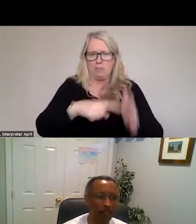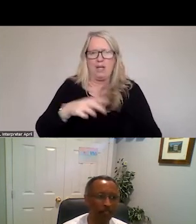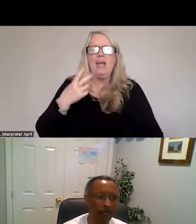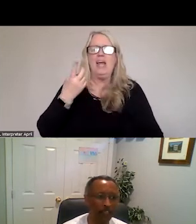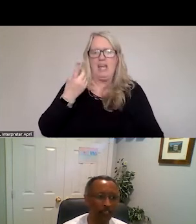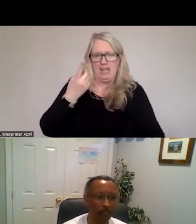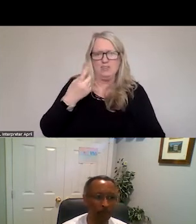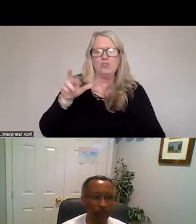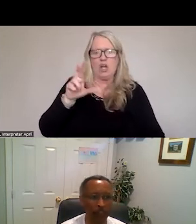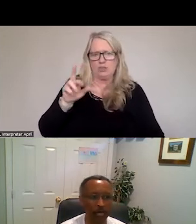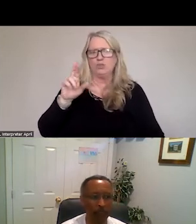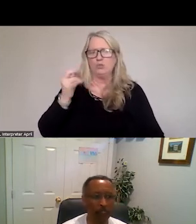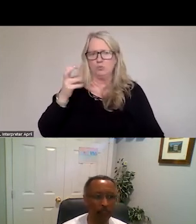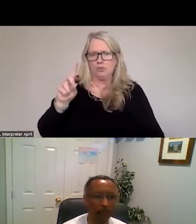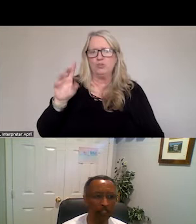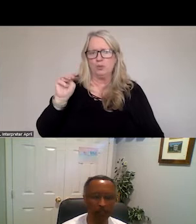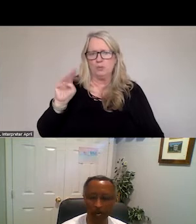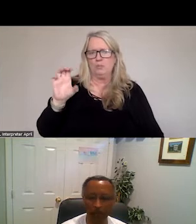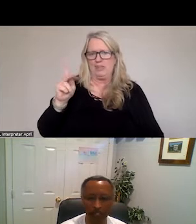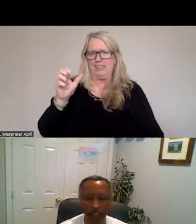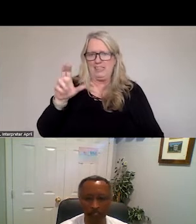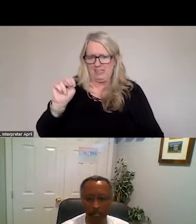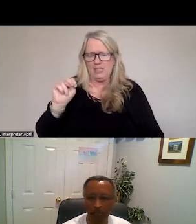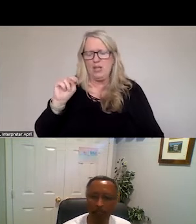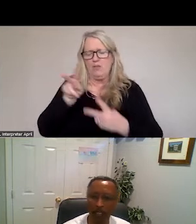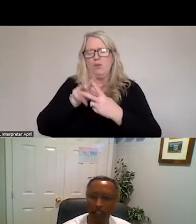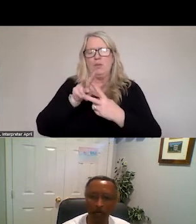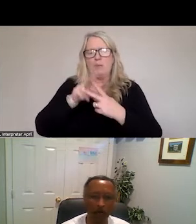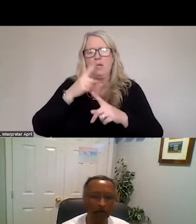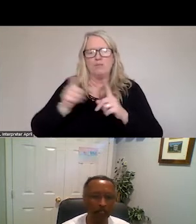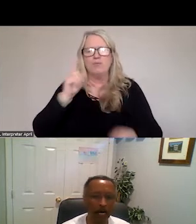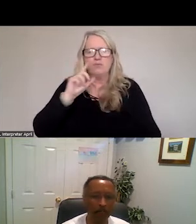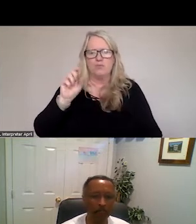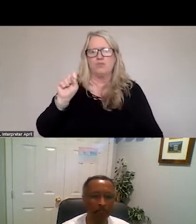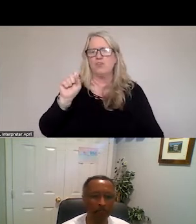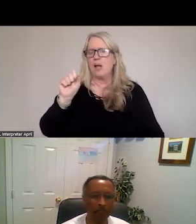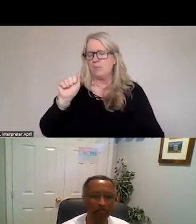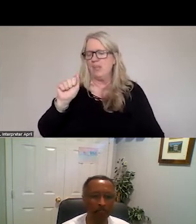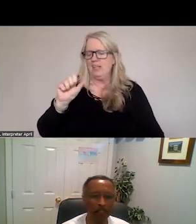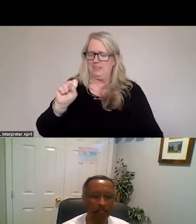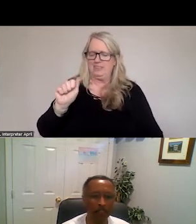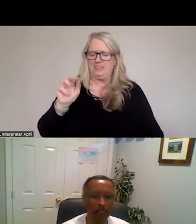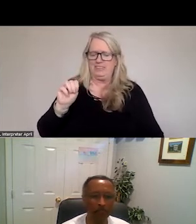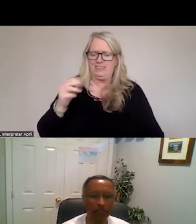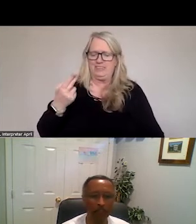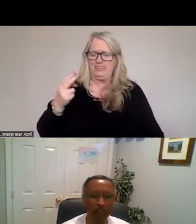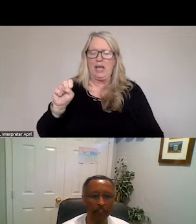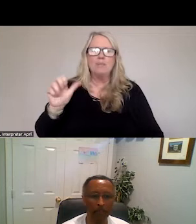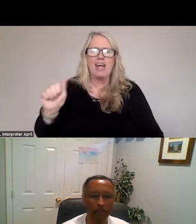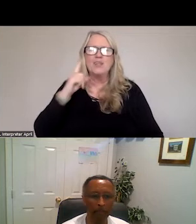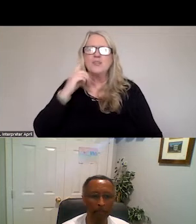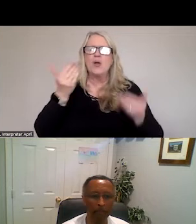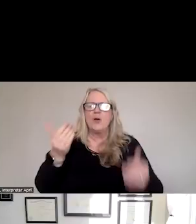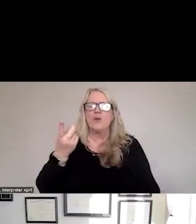McKeon with the branch chief for suicide prevention branch of the SAMHSA. So, Dr. Eric, if you want to start,